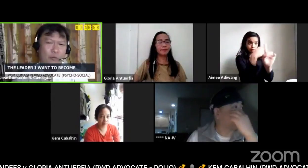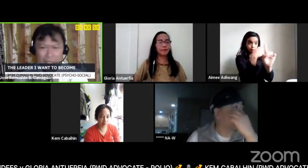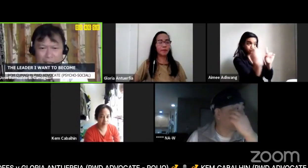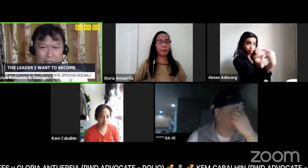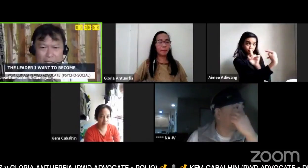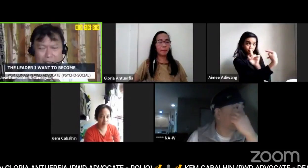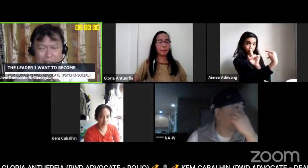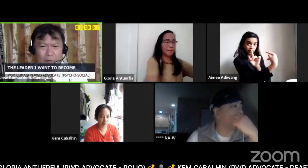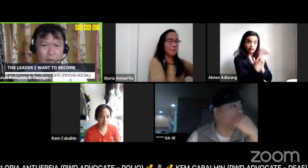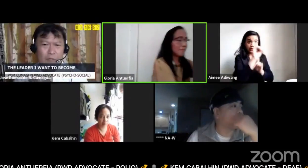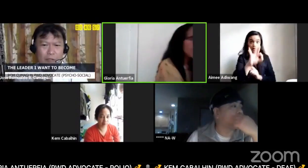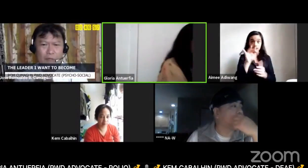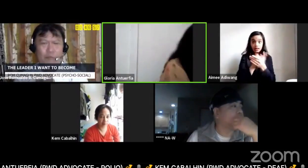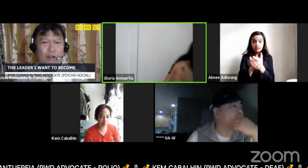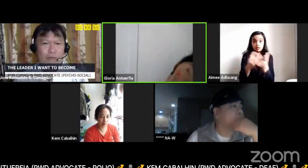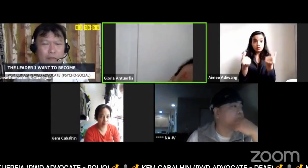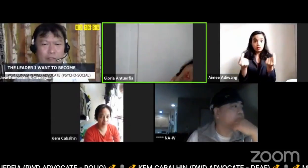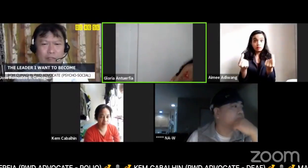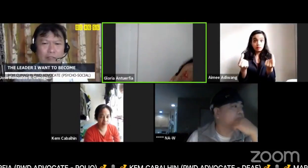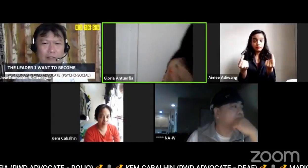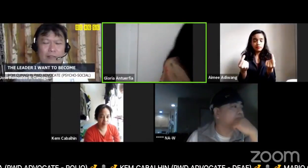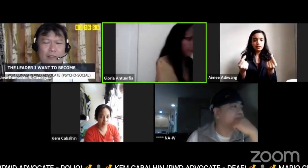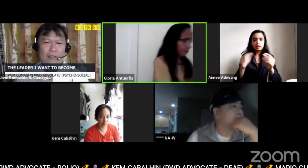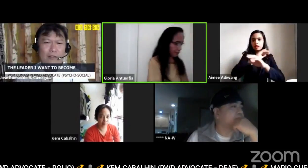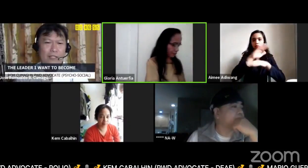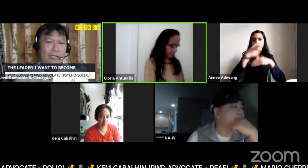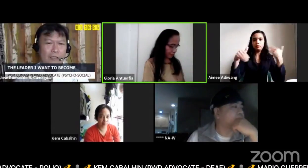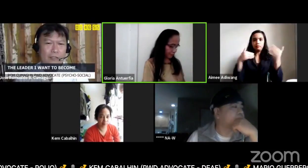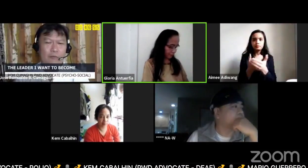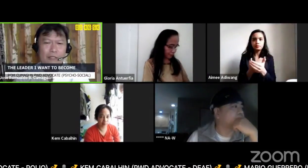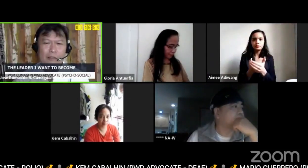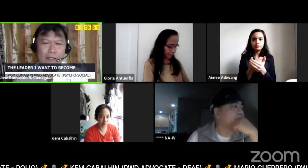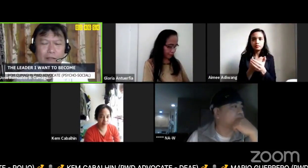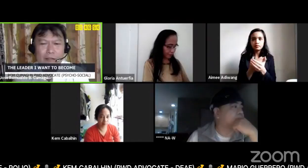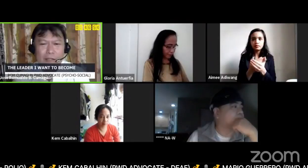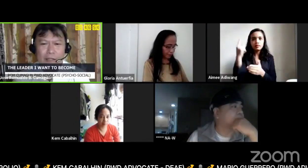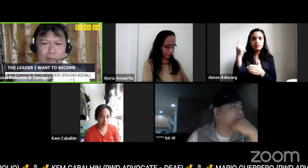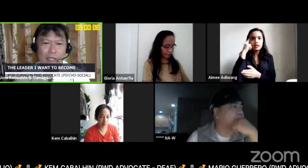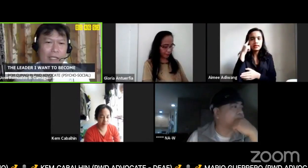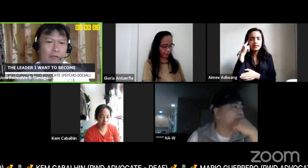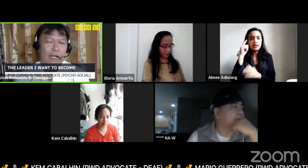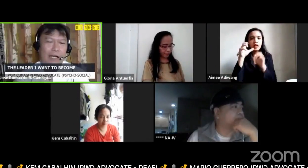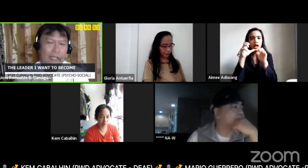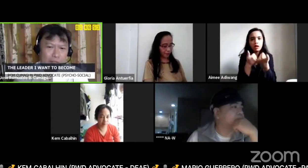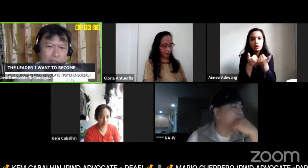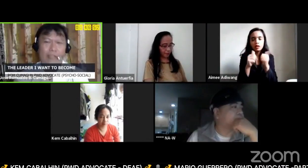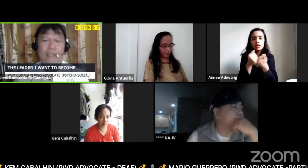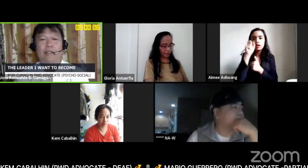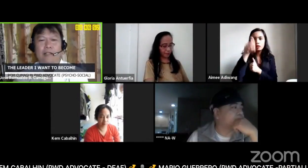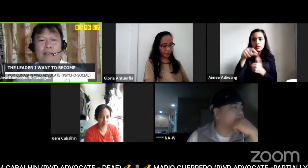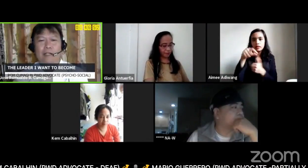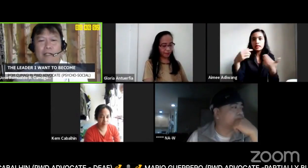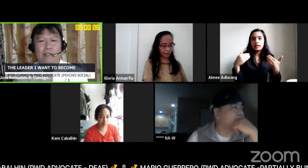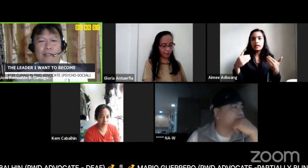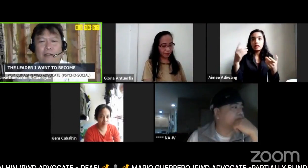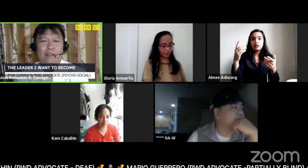And then if all of us think this way, then we can have a